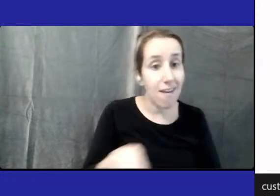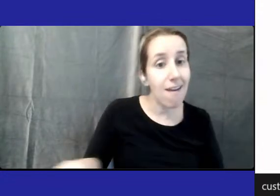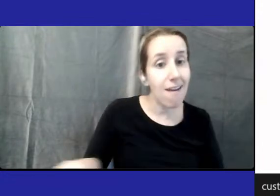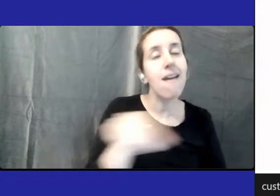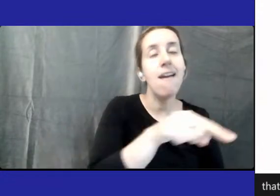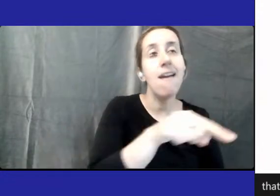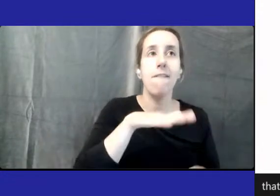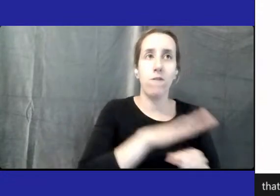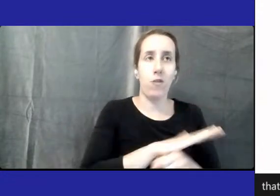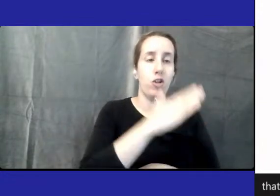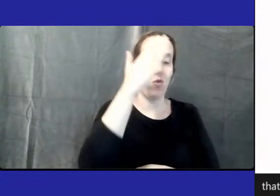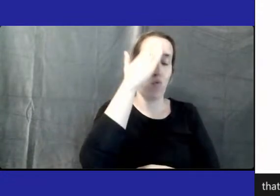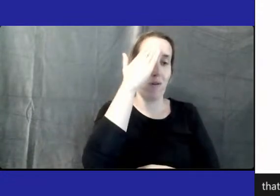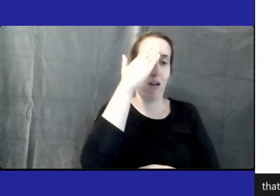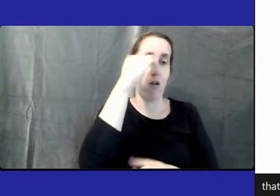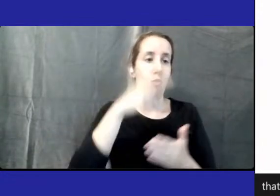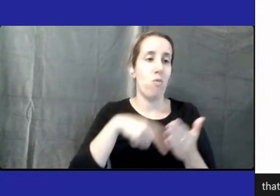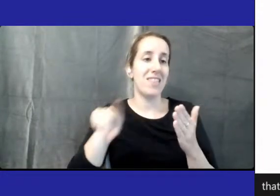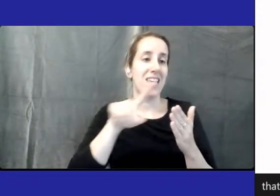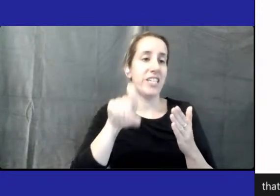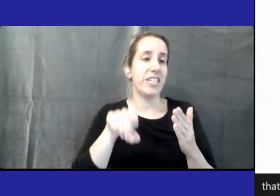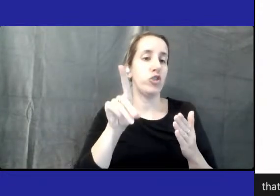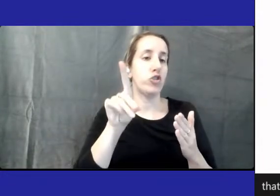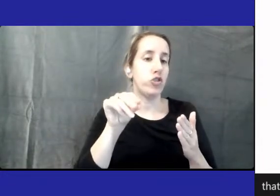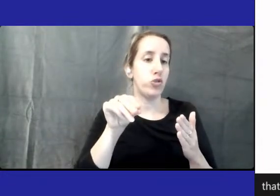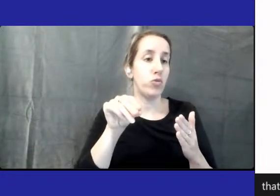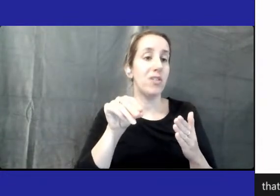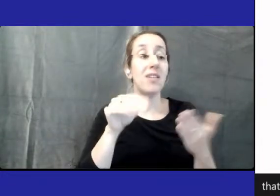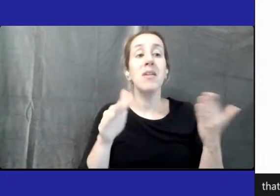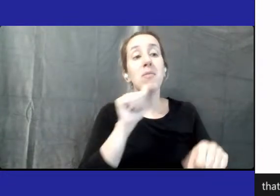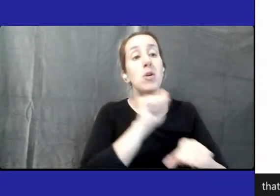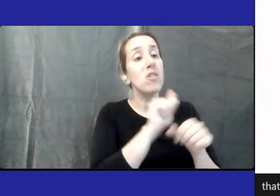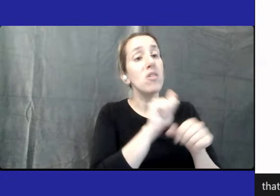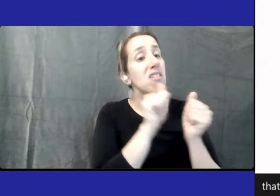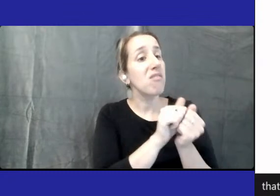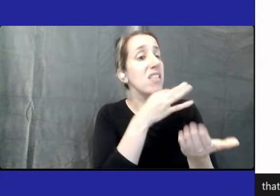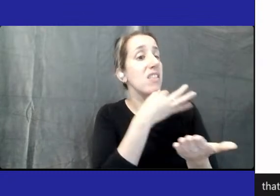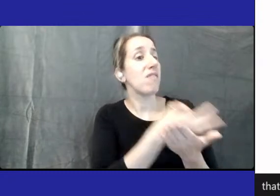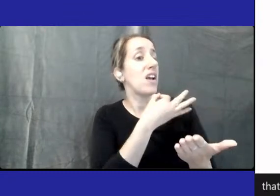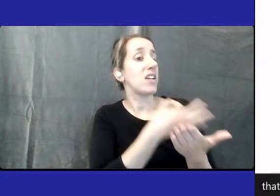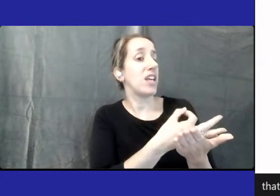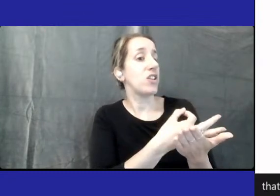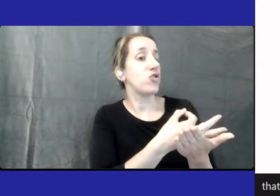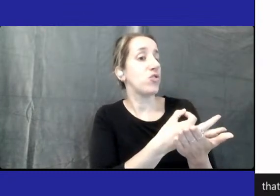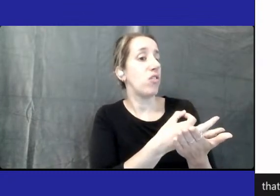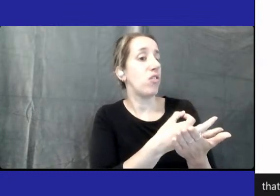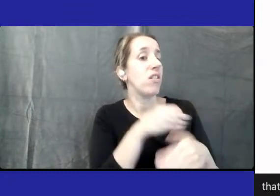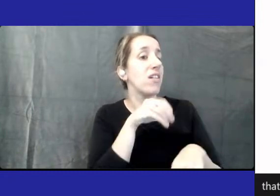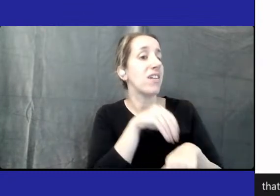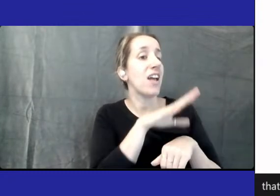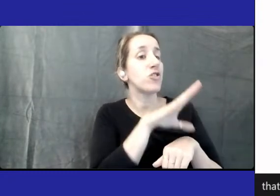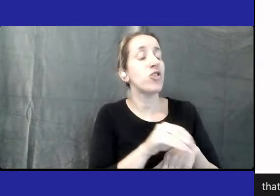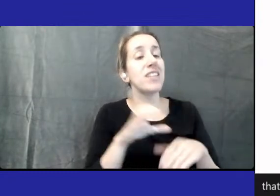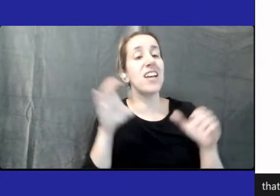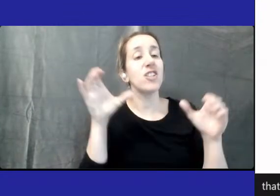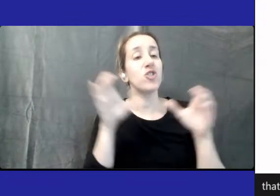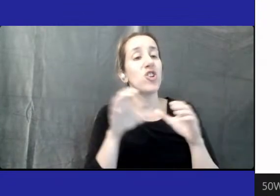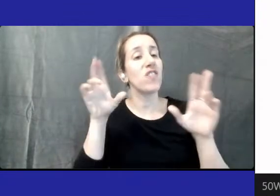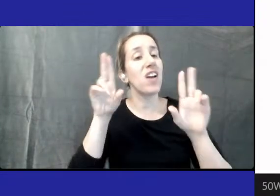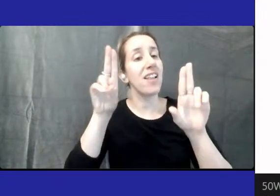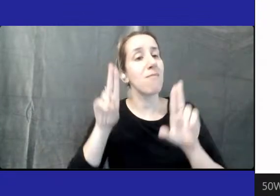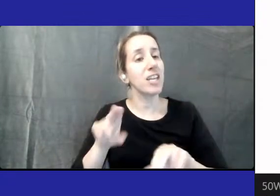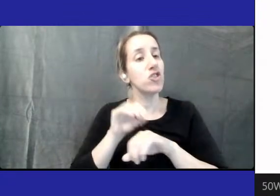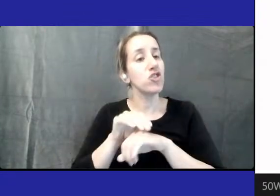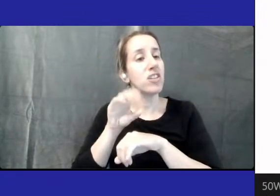done, working with the financial counselors and the certified application counselors to ensure that members